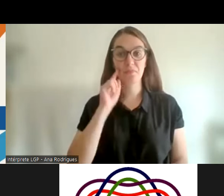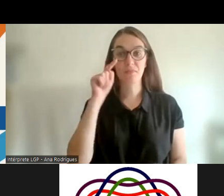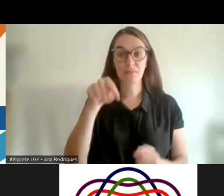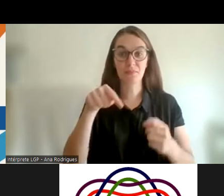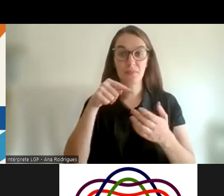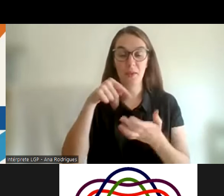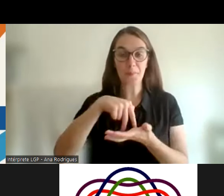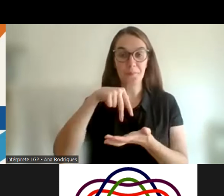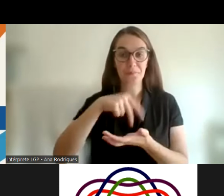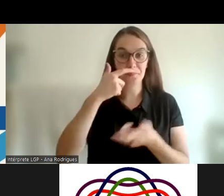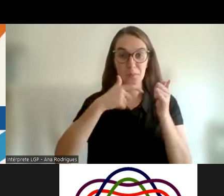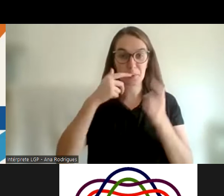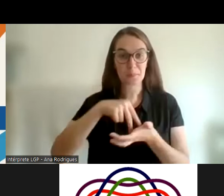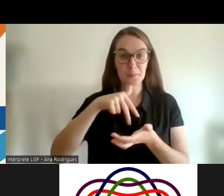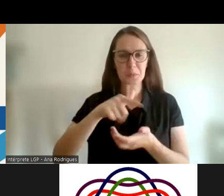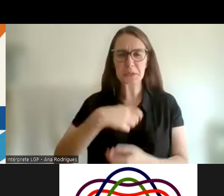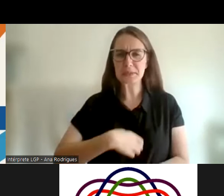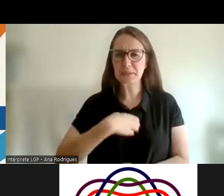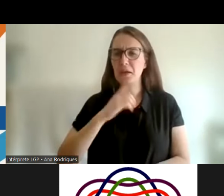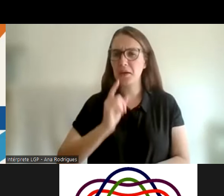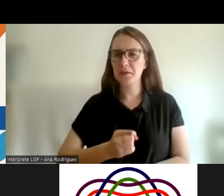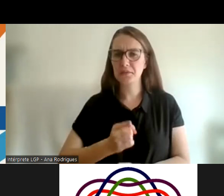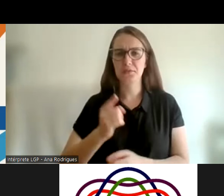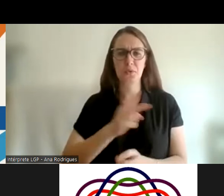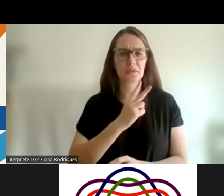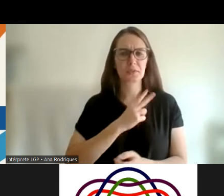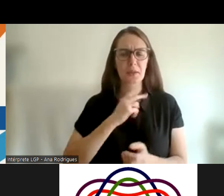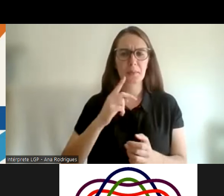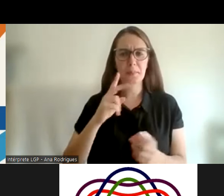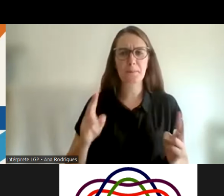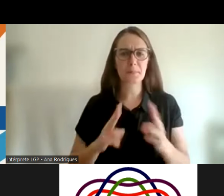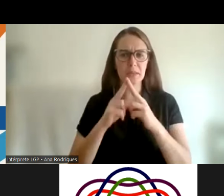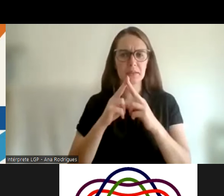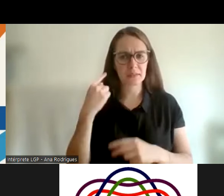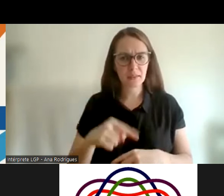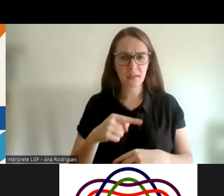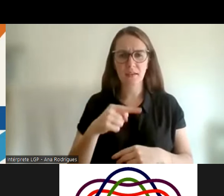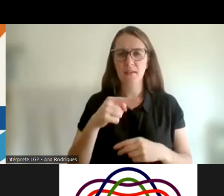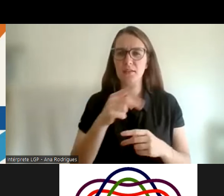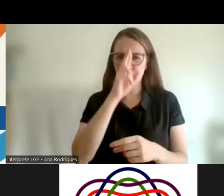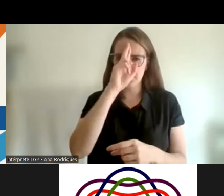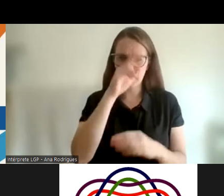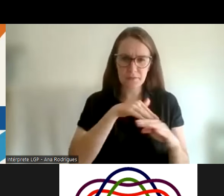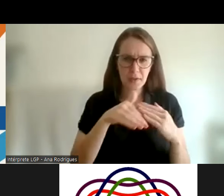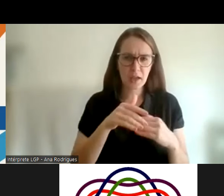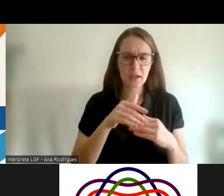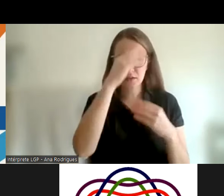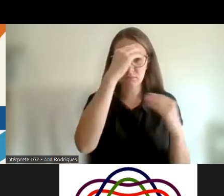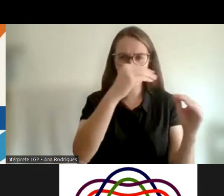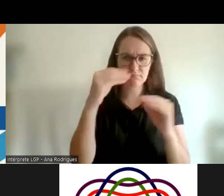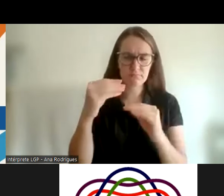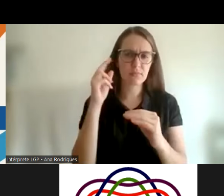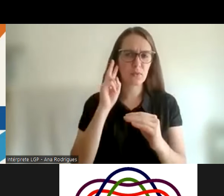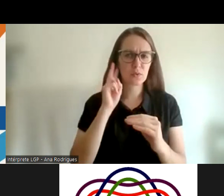What do you think? Do you think your university puts enough efforts in educating democratic values? If you want to vote